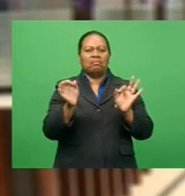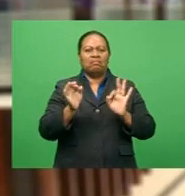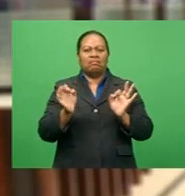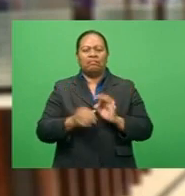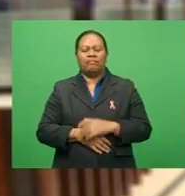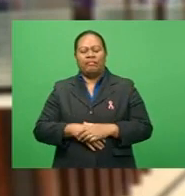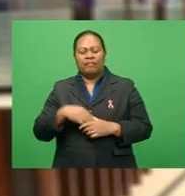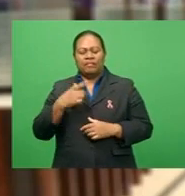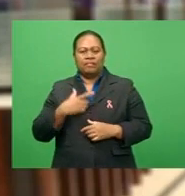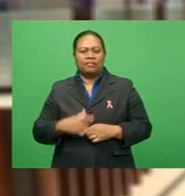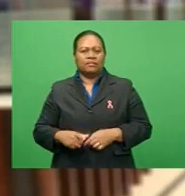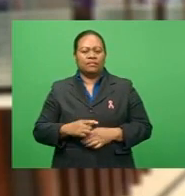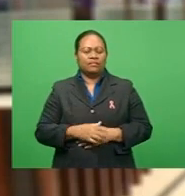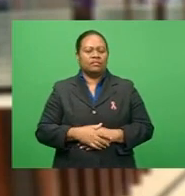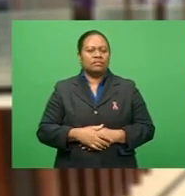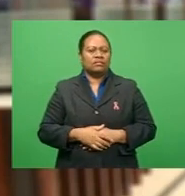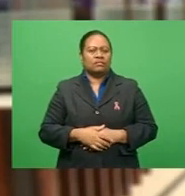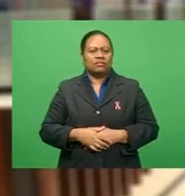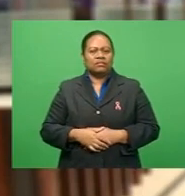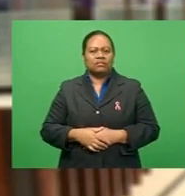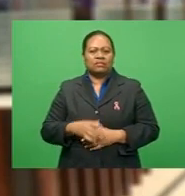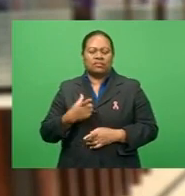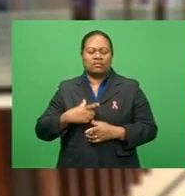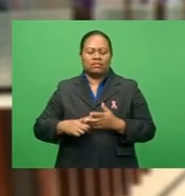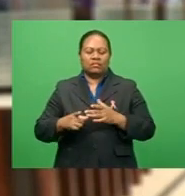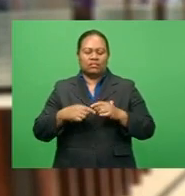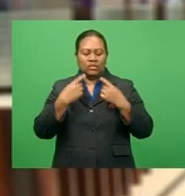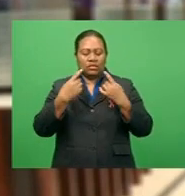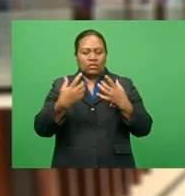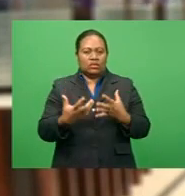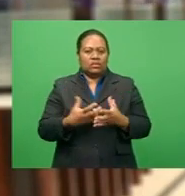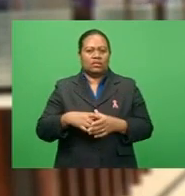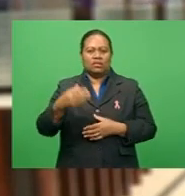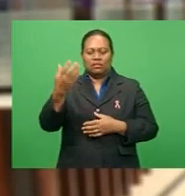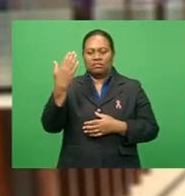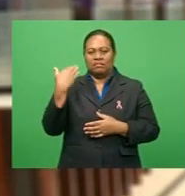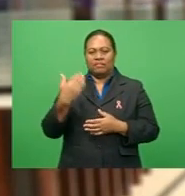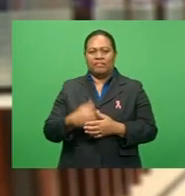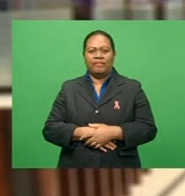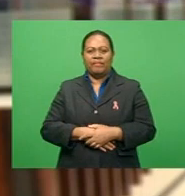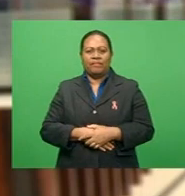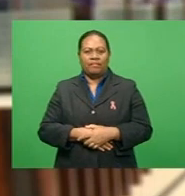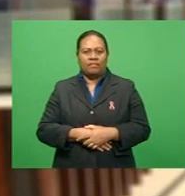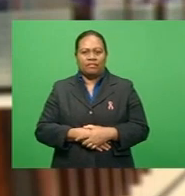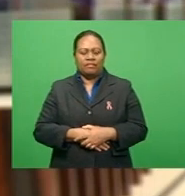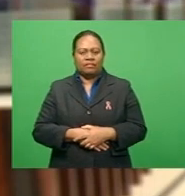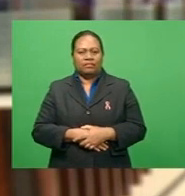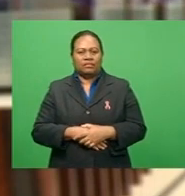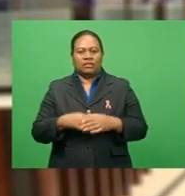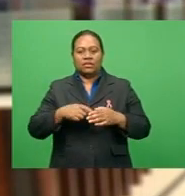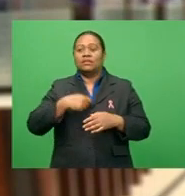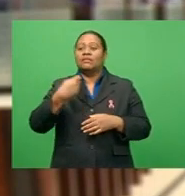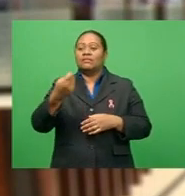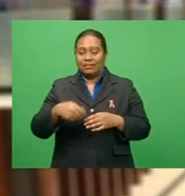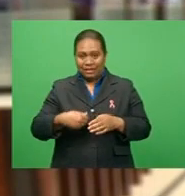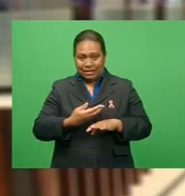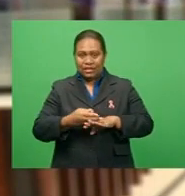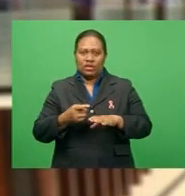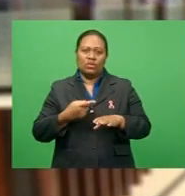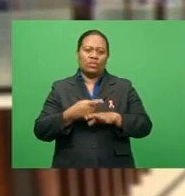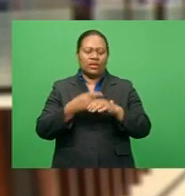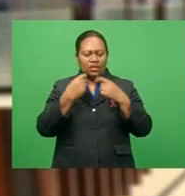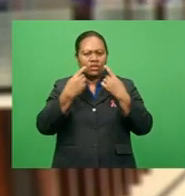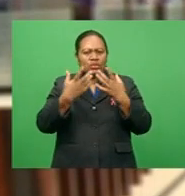in a cautious mood, although hopes for a Brexit trade deal held the pound sterling steady. The week ahead is packed with monetary